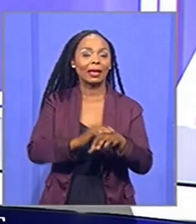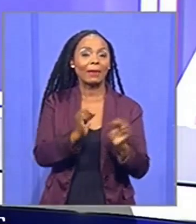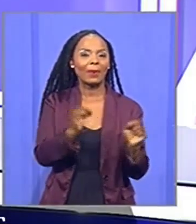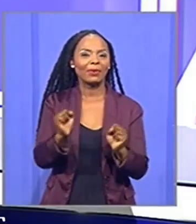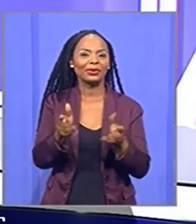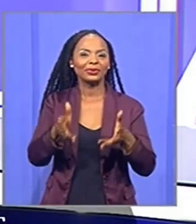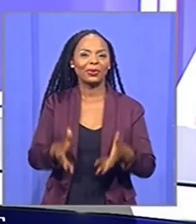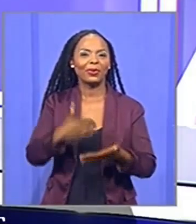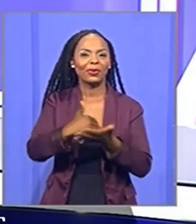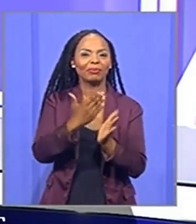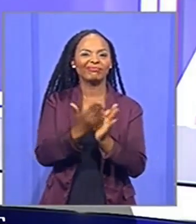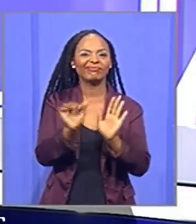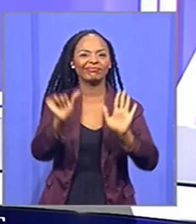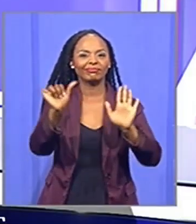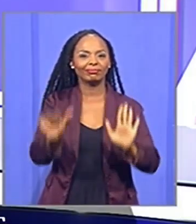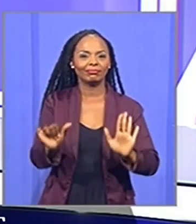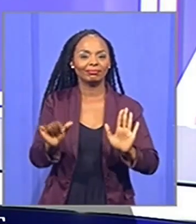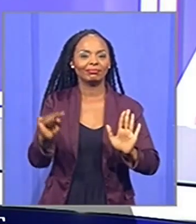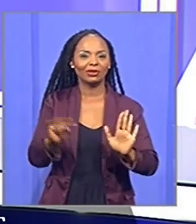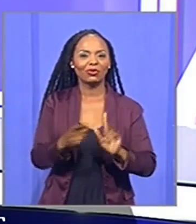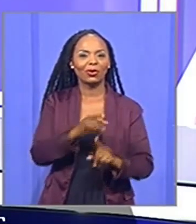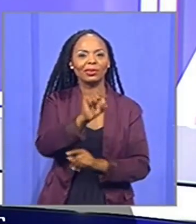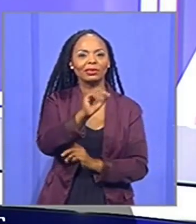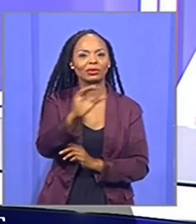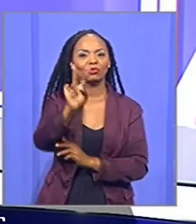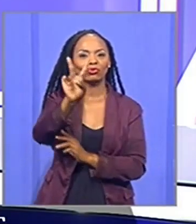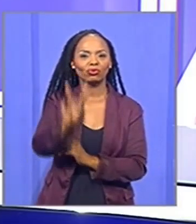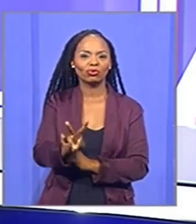ka kotara go tšwa go iri ya boselela mo go